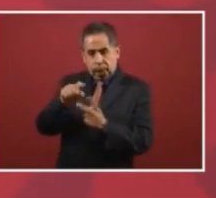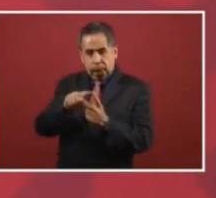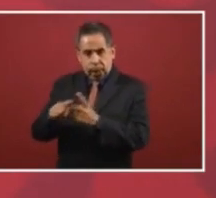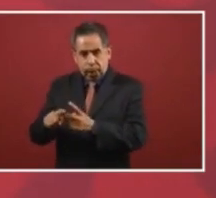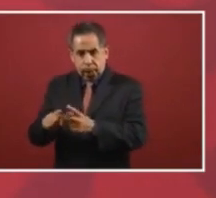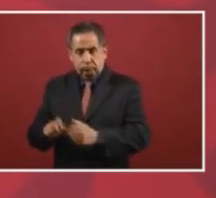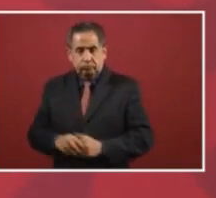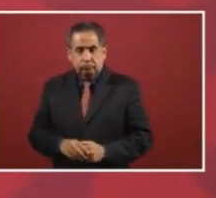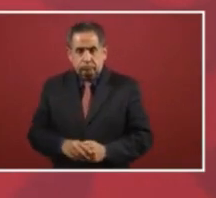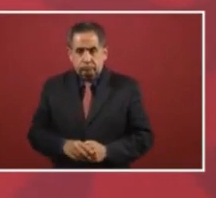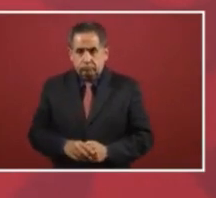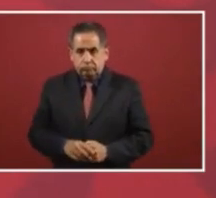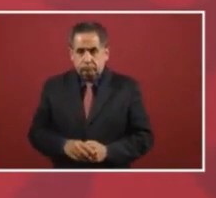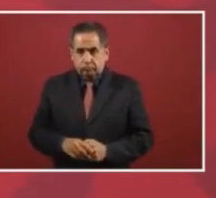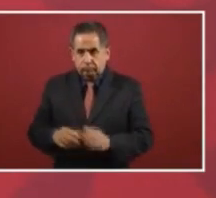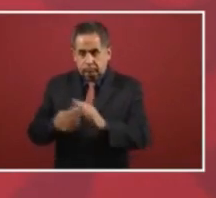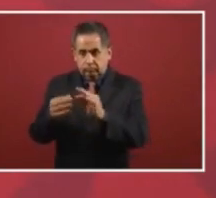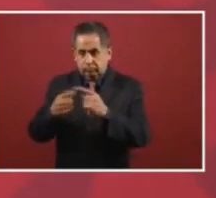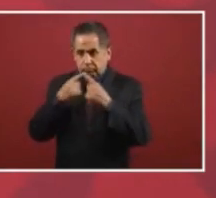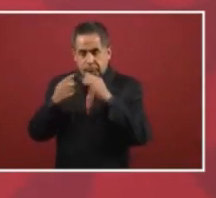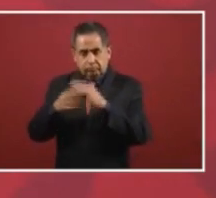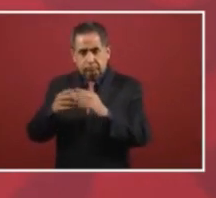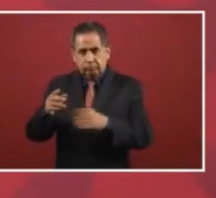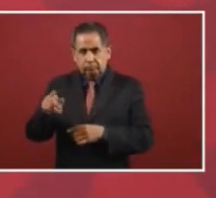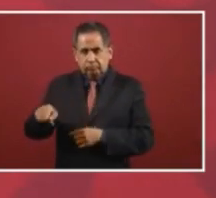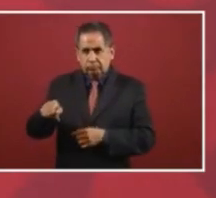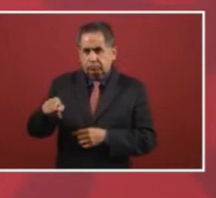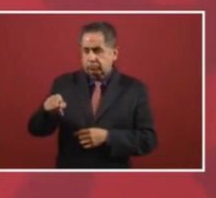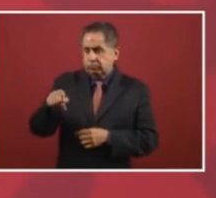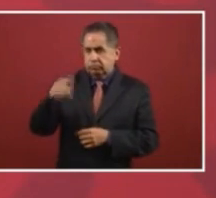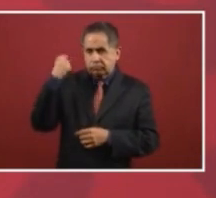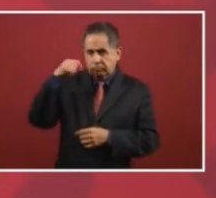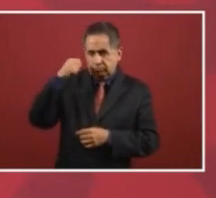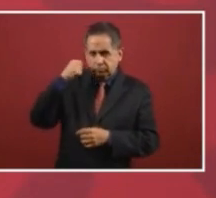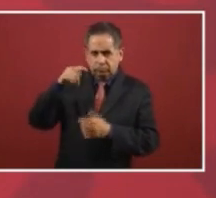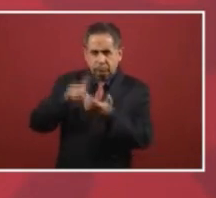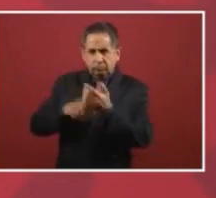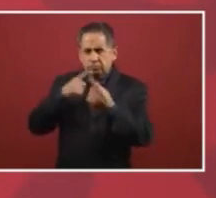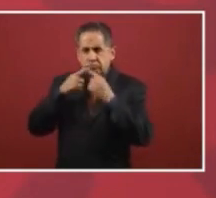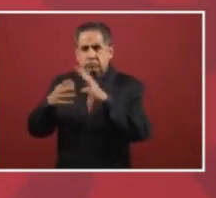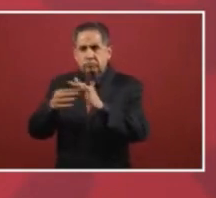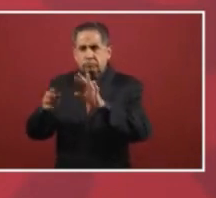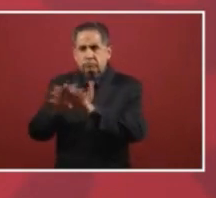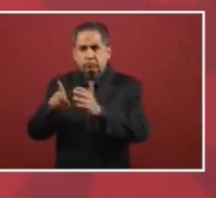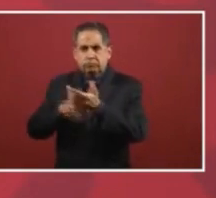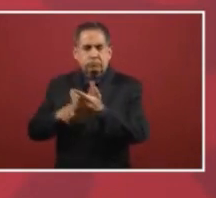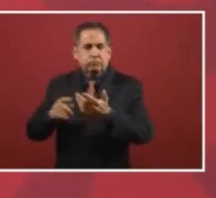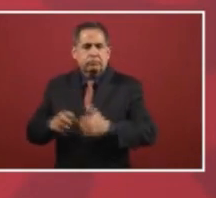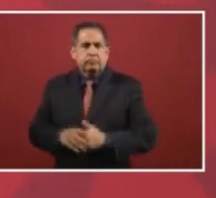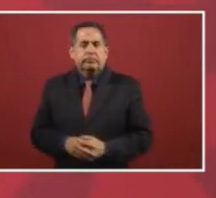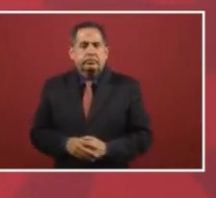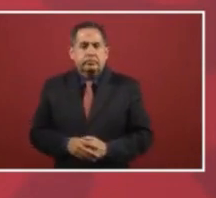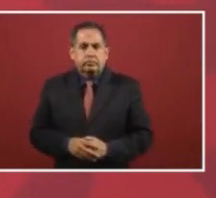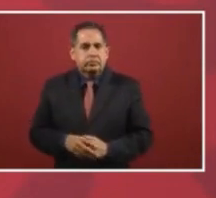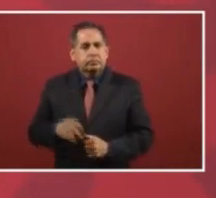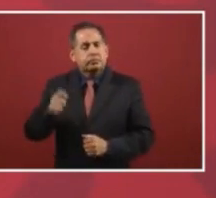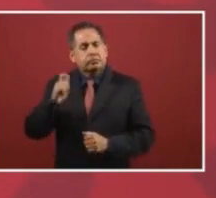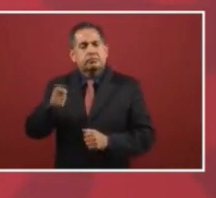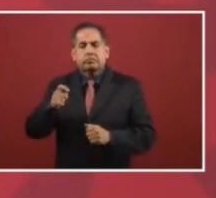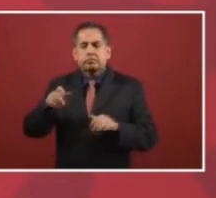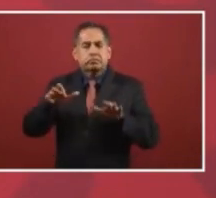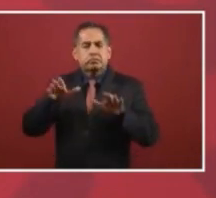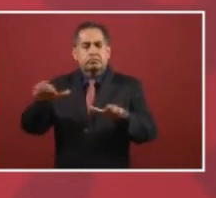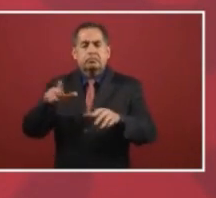Dos Bocas in Paraíso, Tabasco. And we are about to initiate